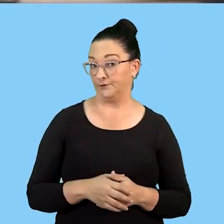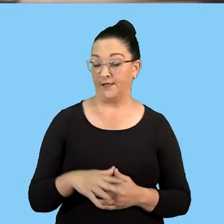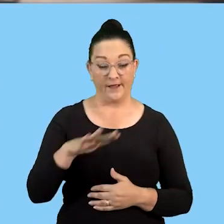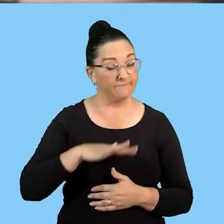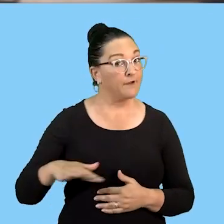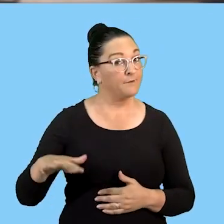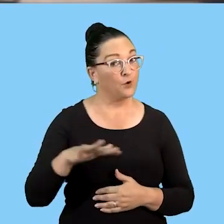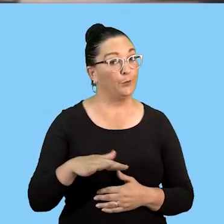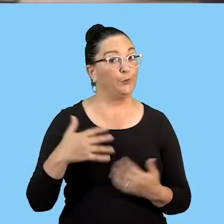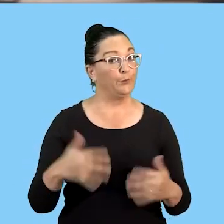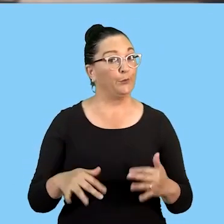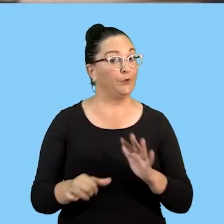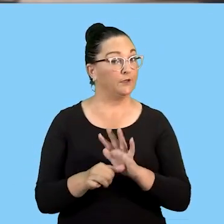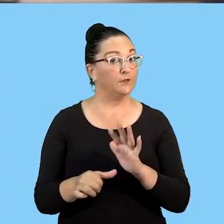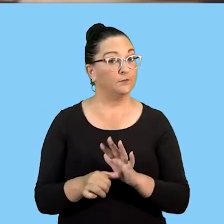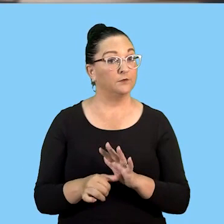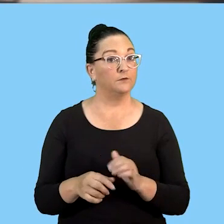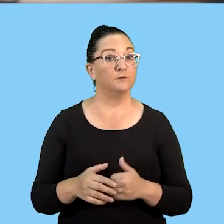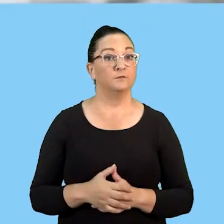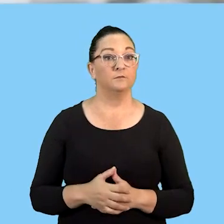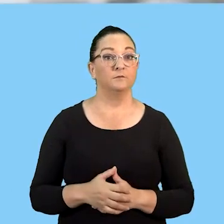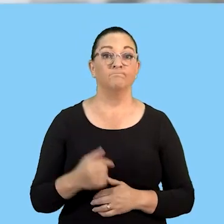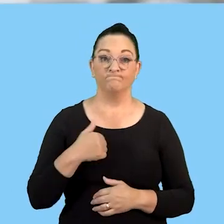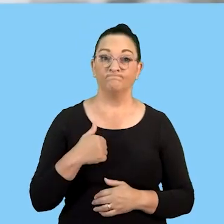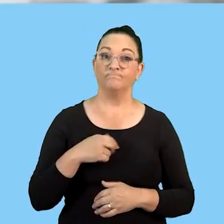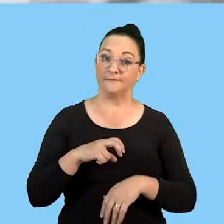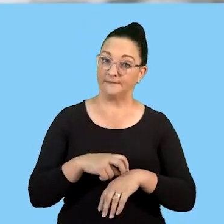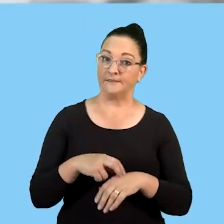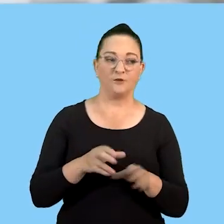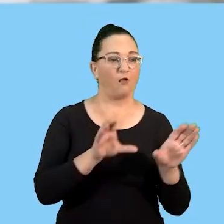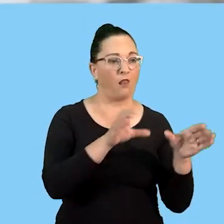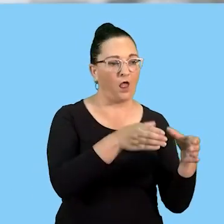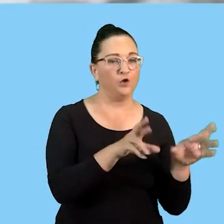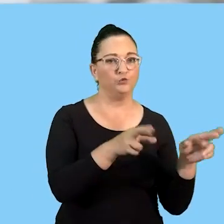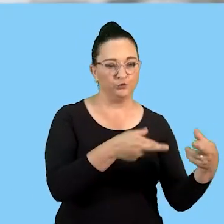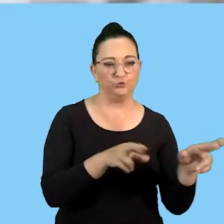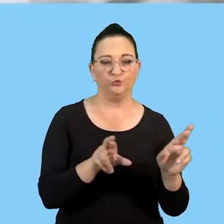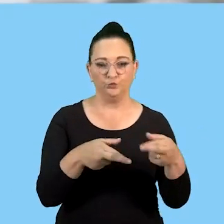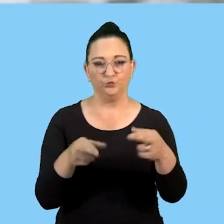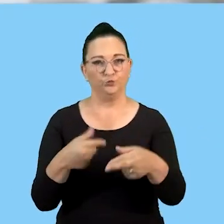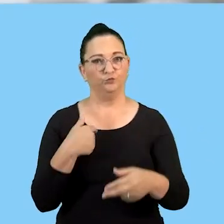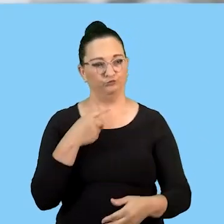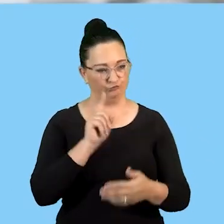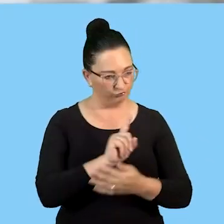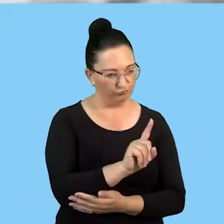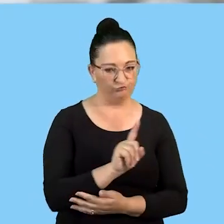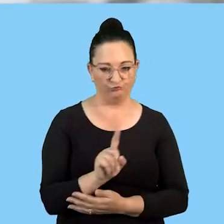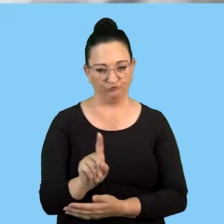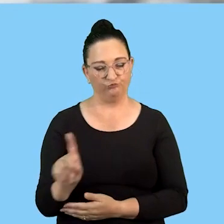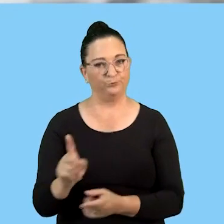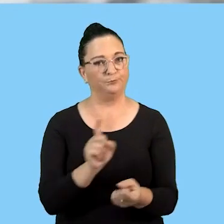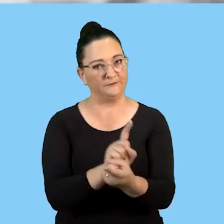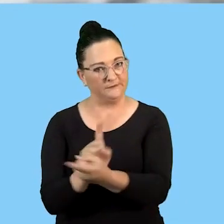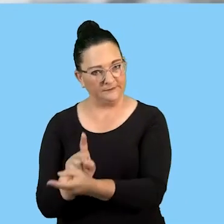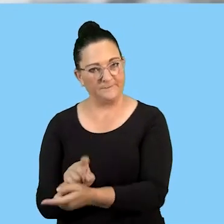the environment, it is very important for the business to introduce me to the classrooms that I will be teaching, for example, and